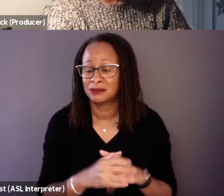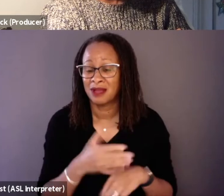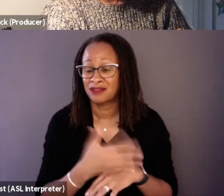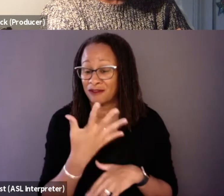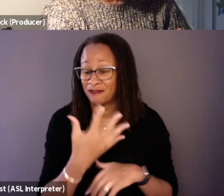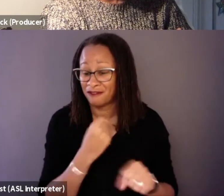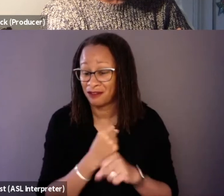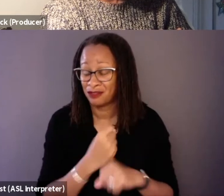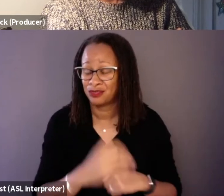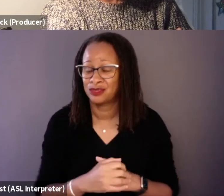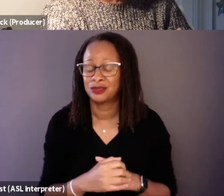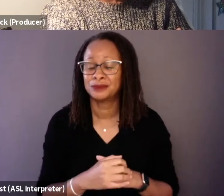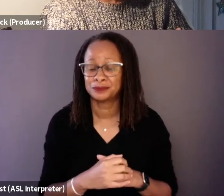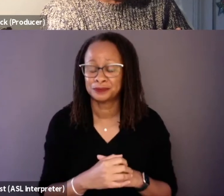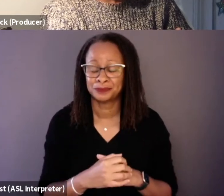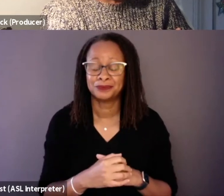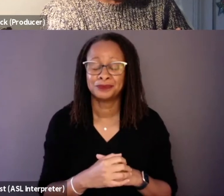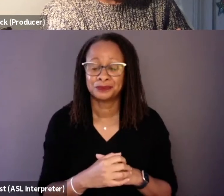and